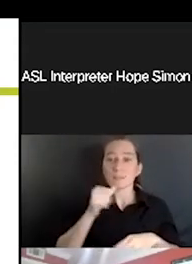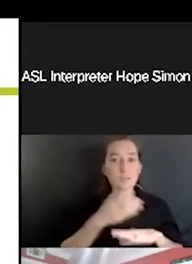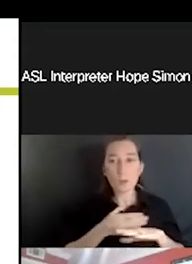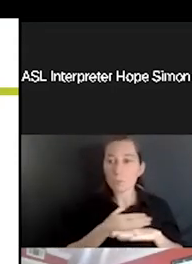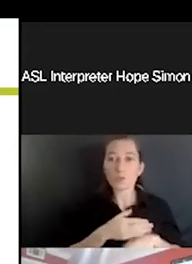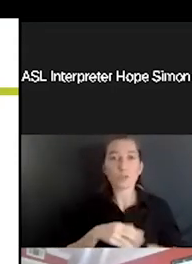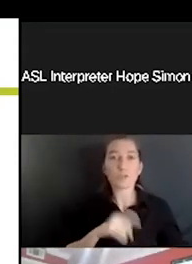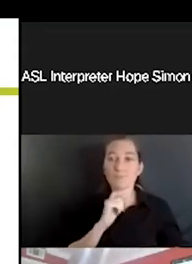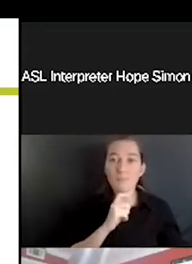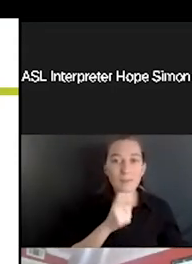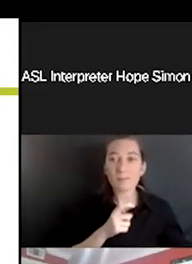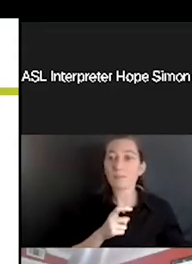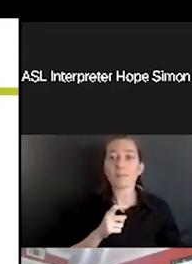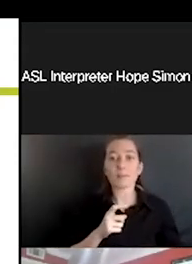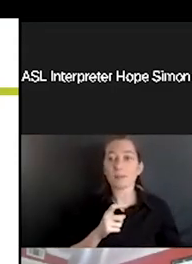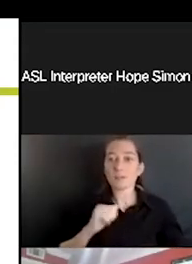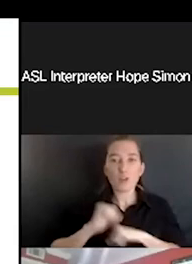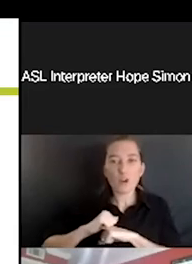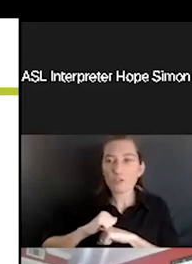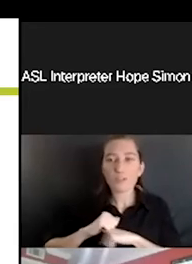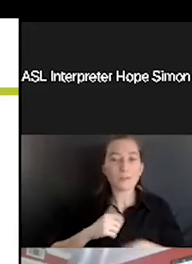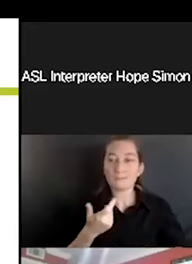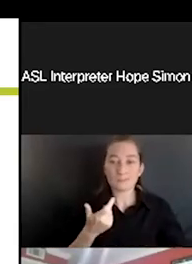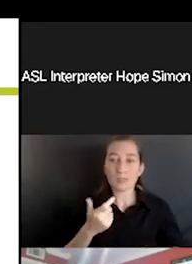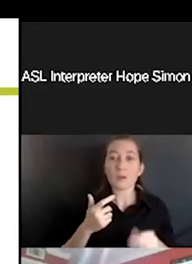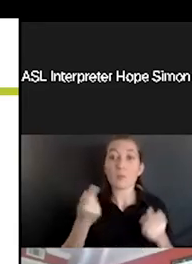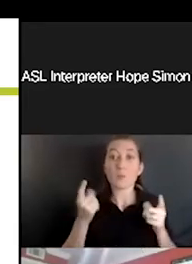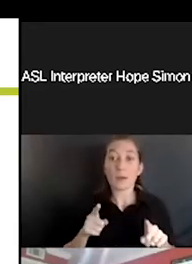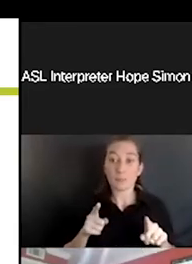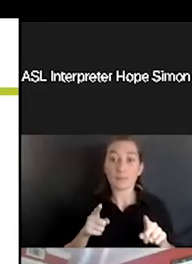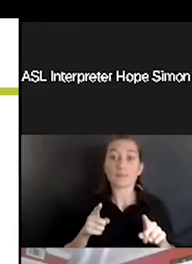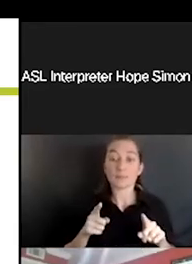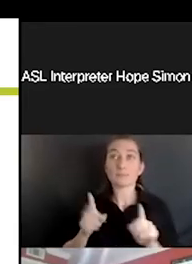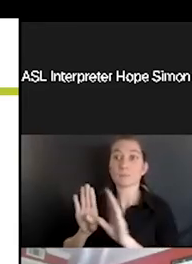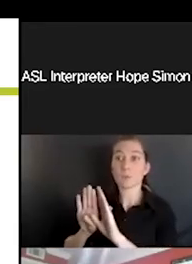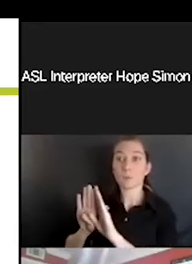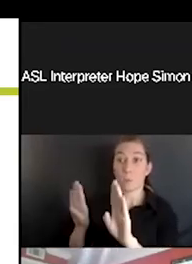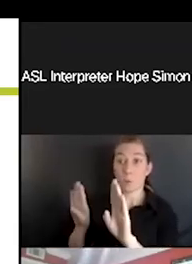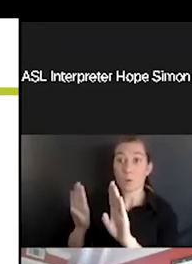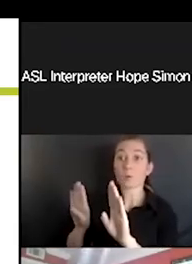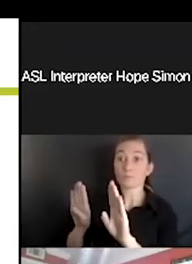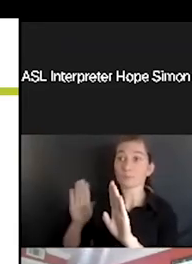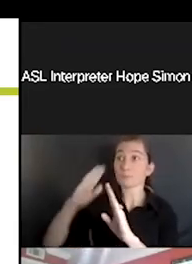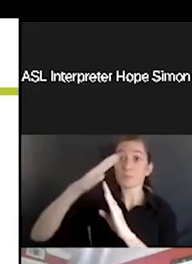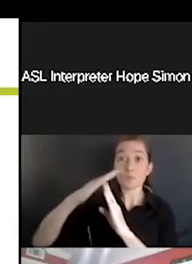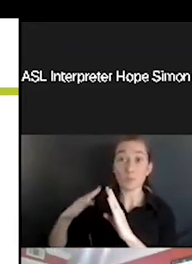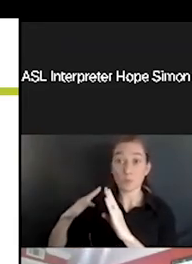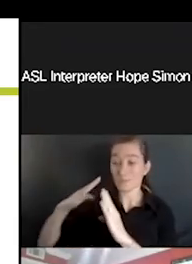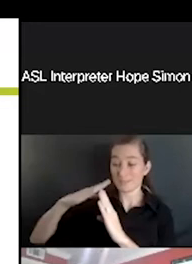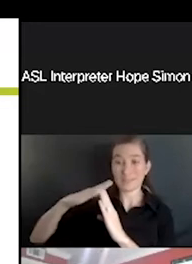or metal deck that doesn't have concrete. And what happens is that the connection between the wall and that roof tries to